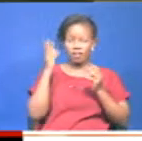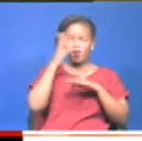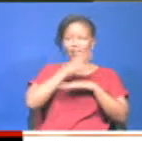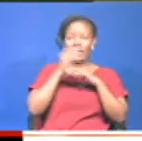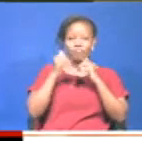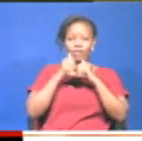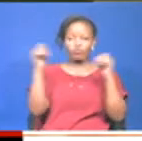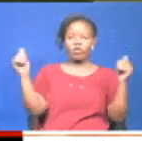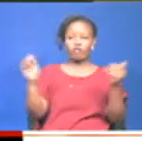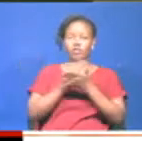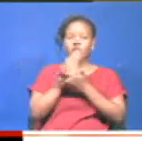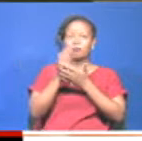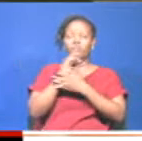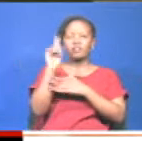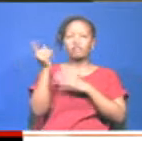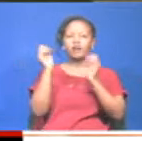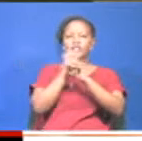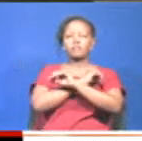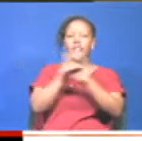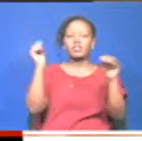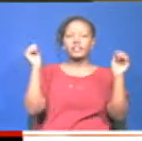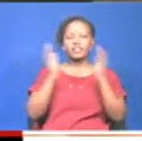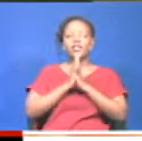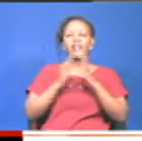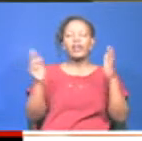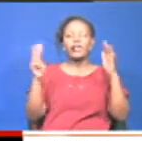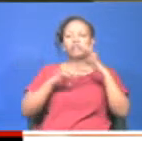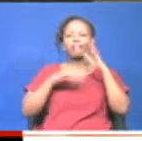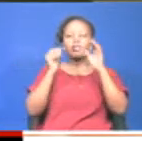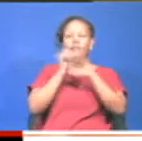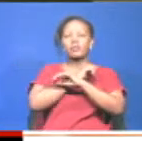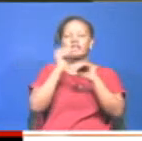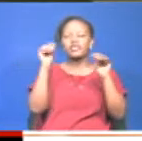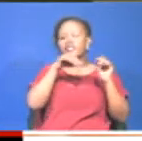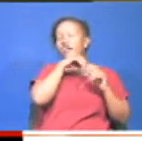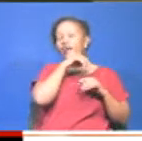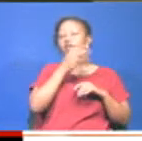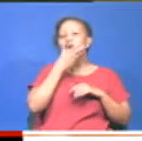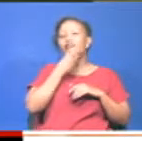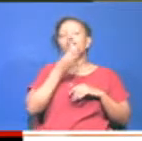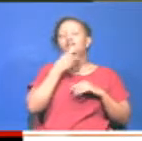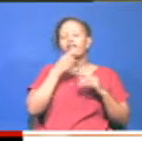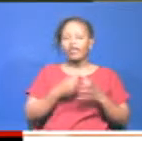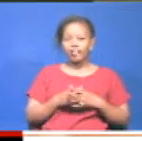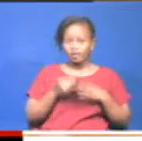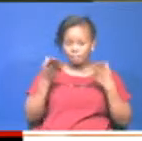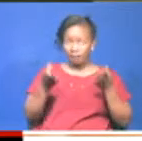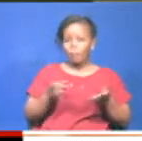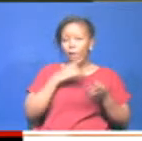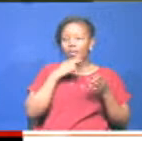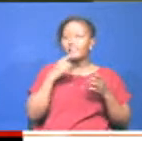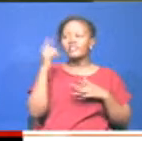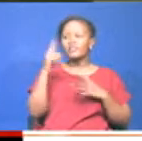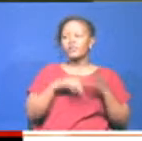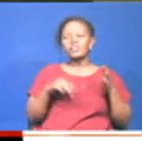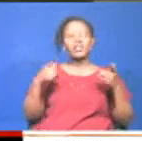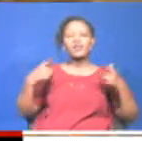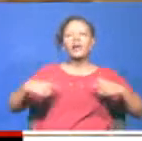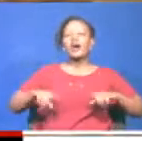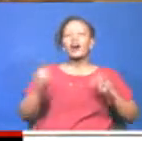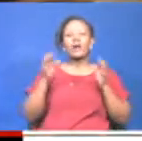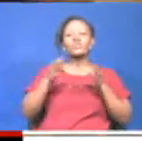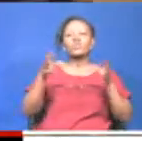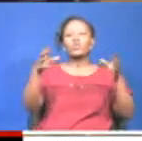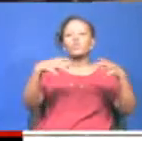Jomo Kenyatta, and the then vice president, Jaramogi Oginga Odinga. This now, according to Nene, allows the community to support a Raila